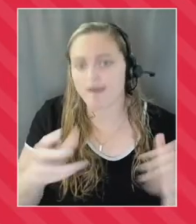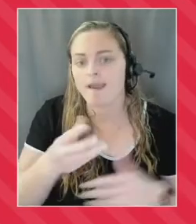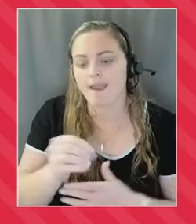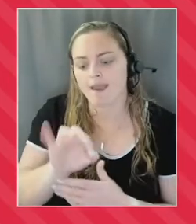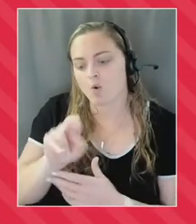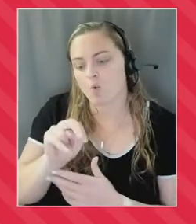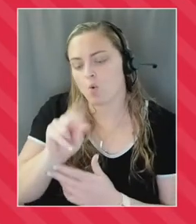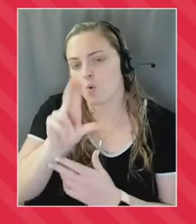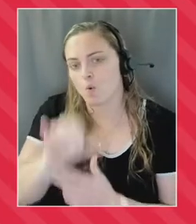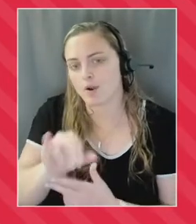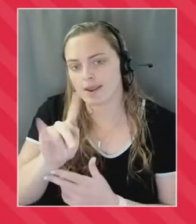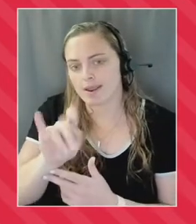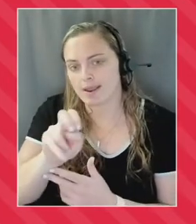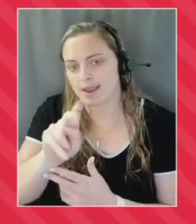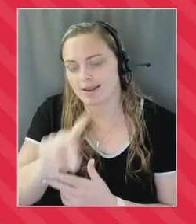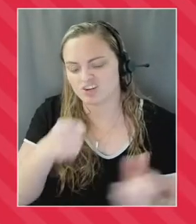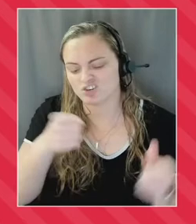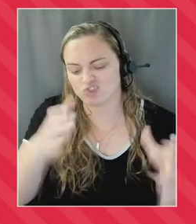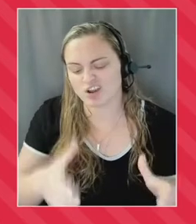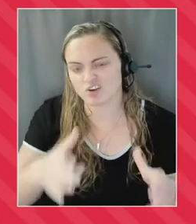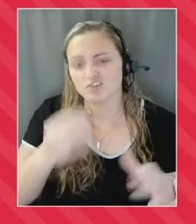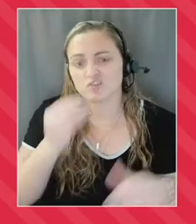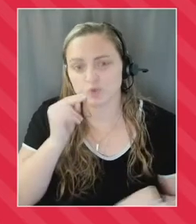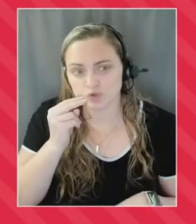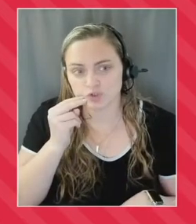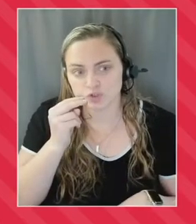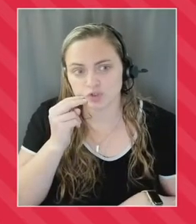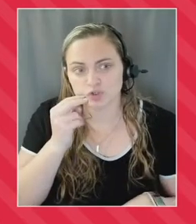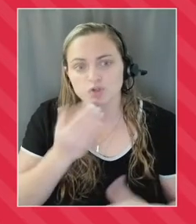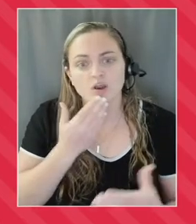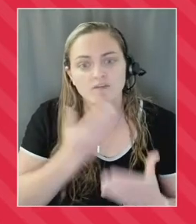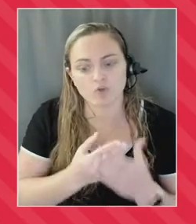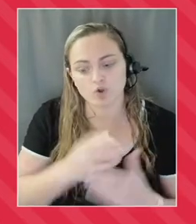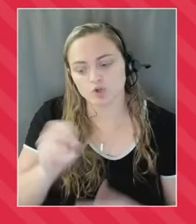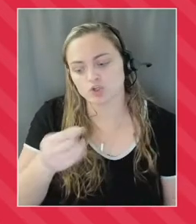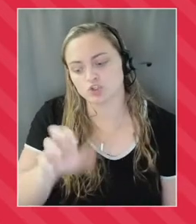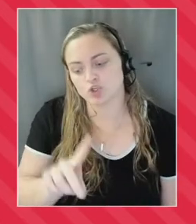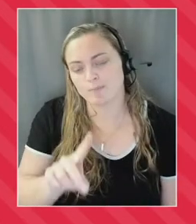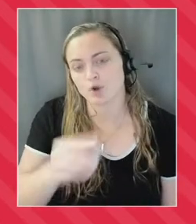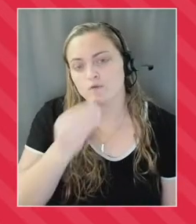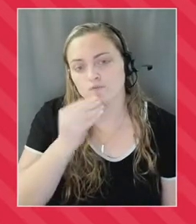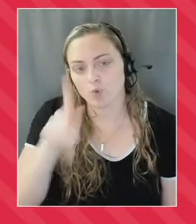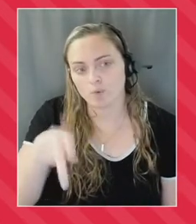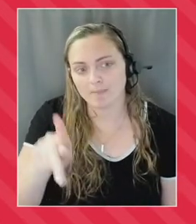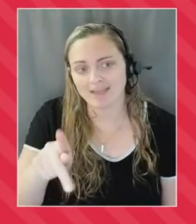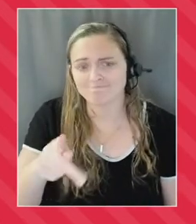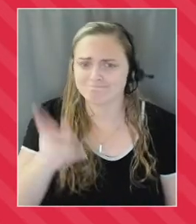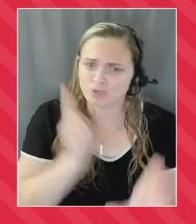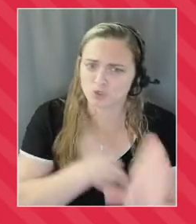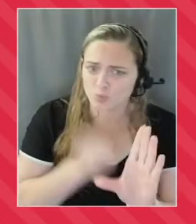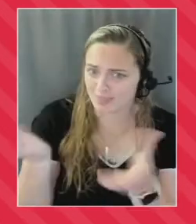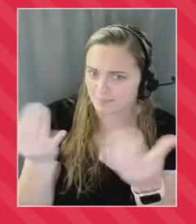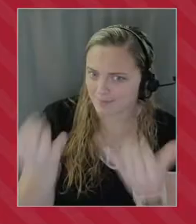Kennedy, Director of Nutrition at the Good Shepherd Food Bank. Let's join them now.